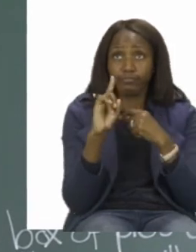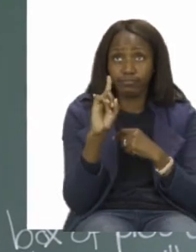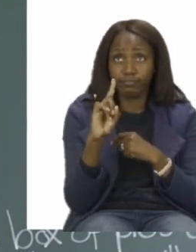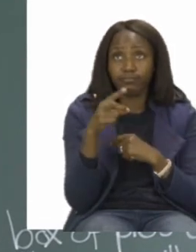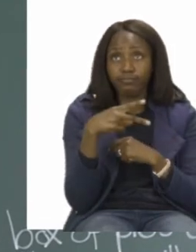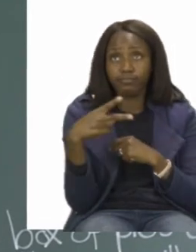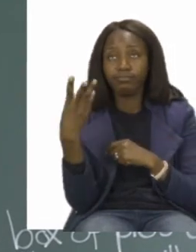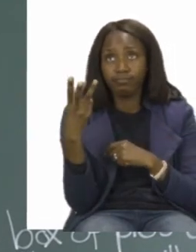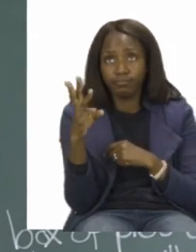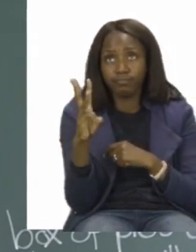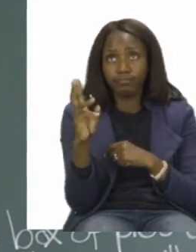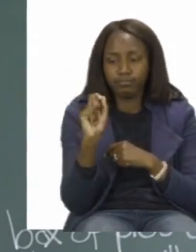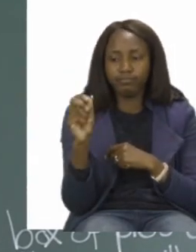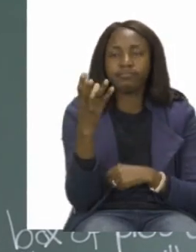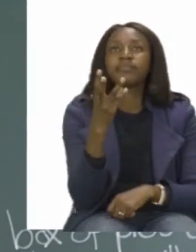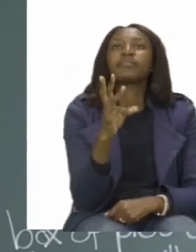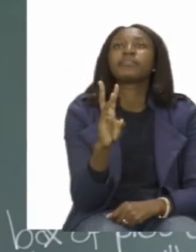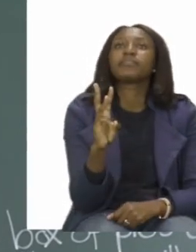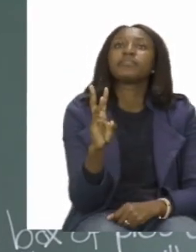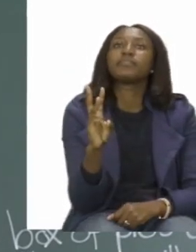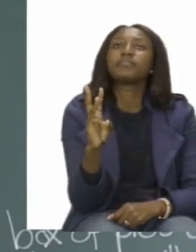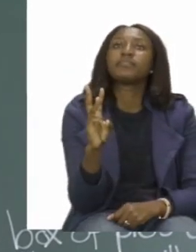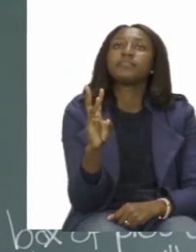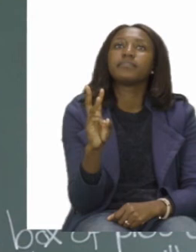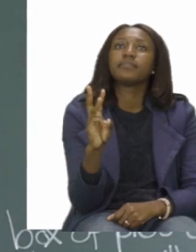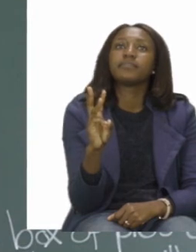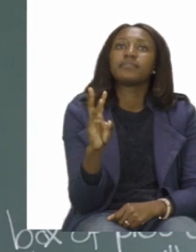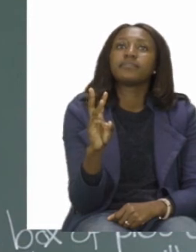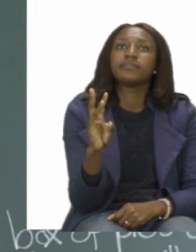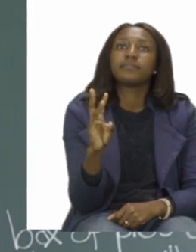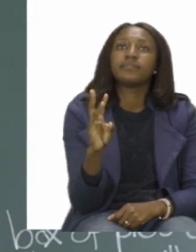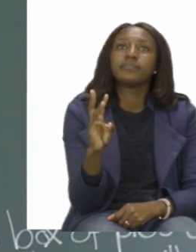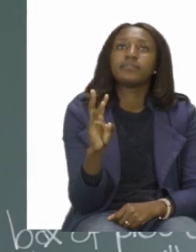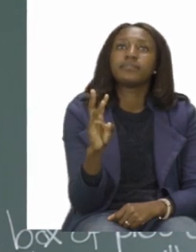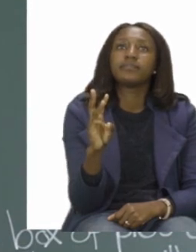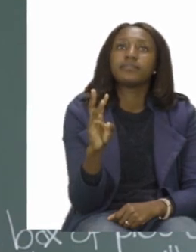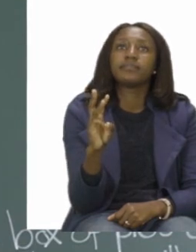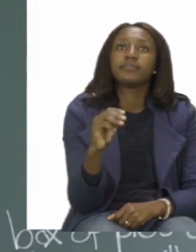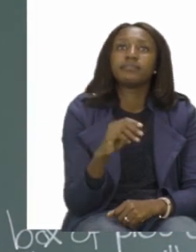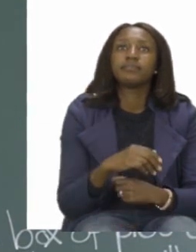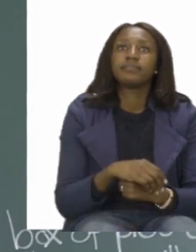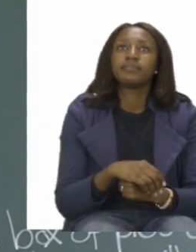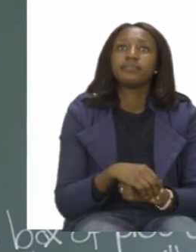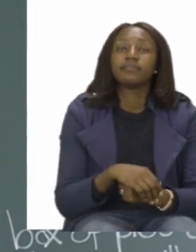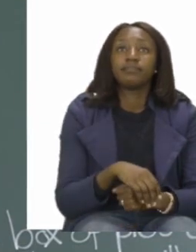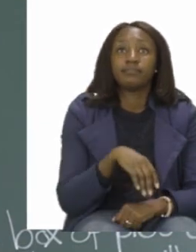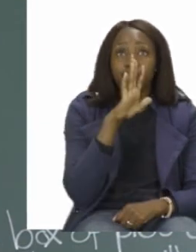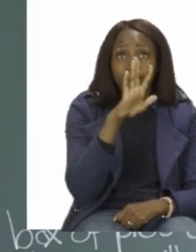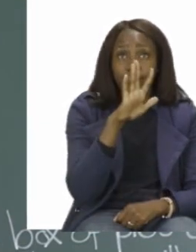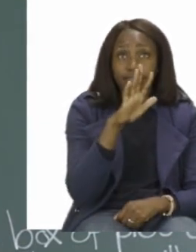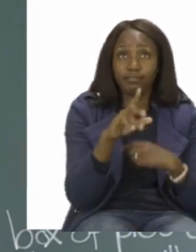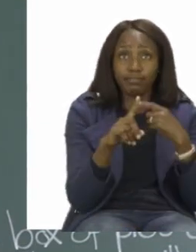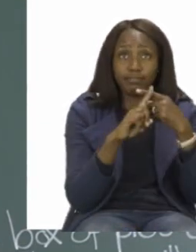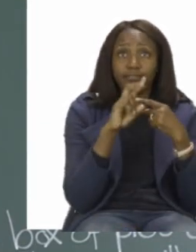5, and 5 plus 1 equals to 6. Okay, then we take 5